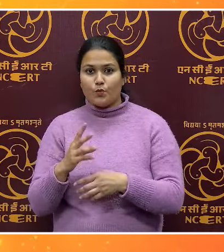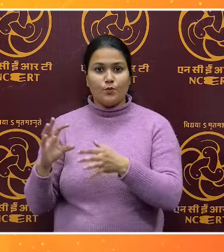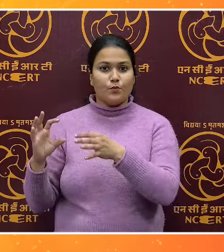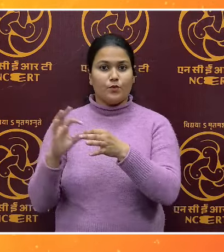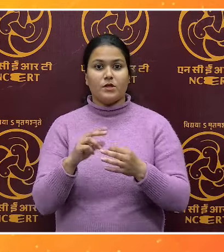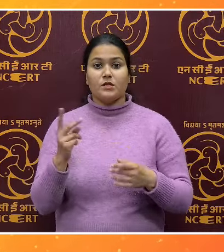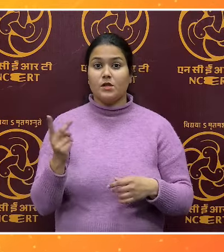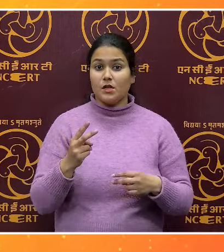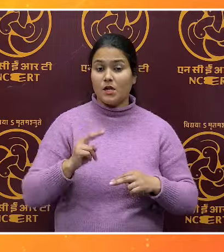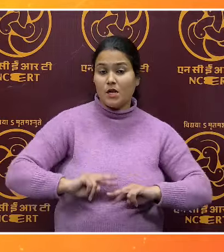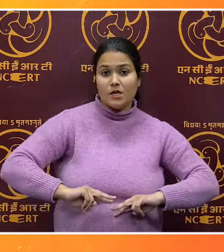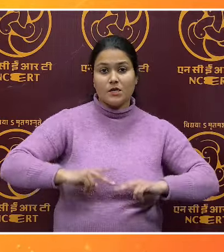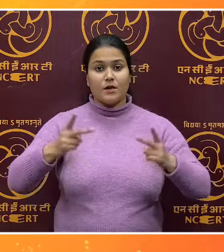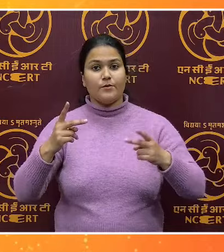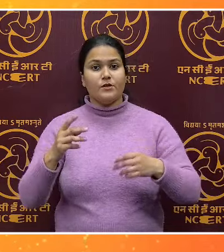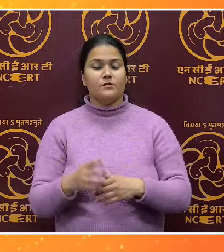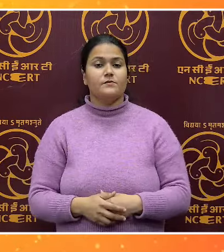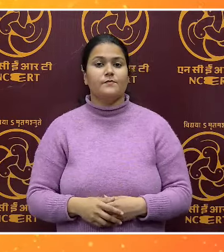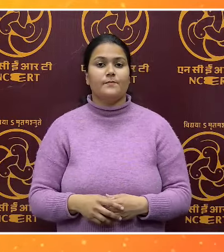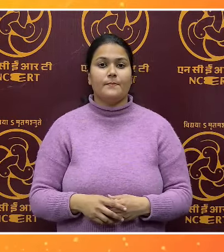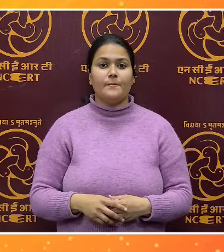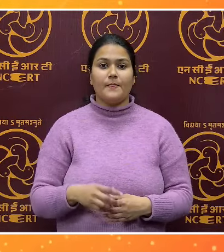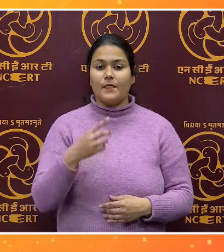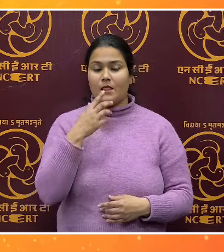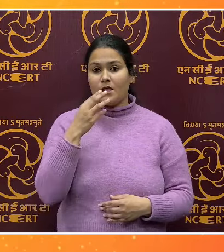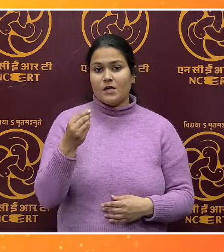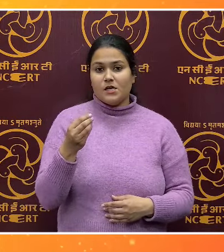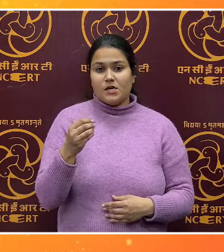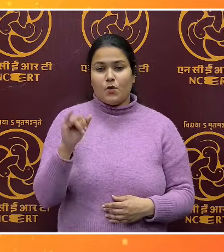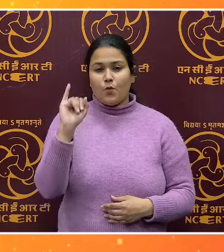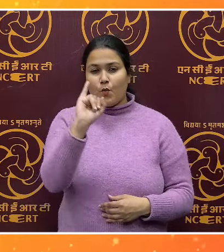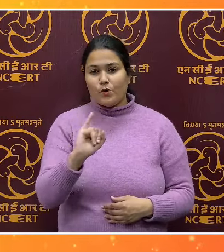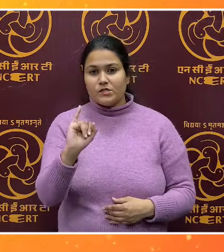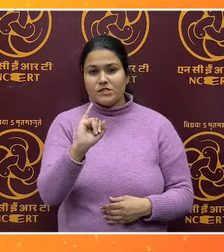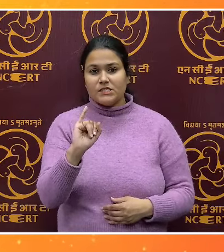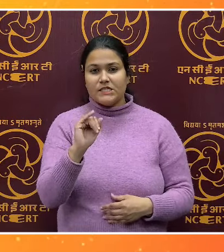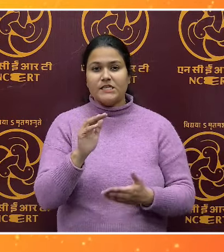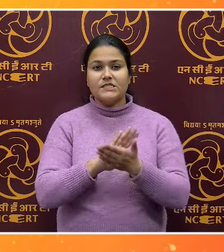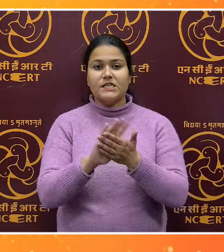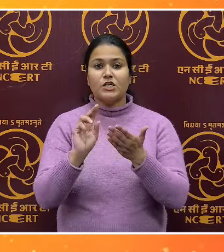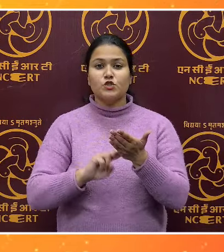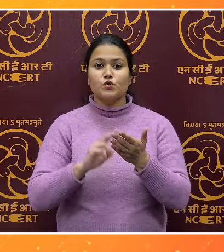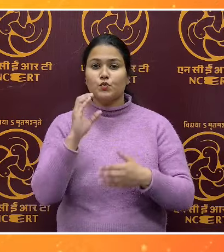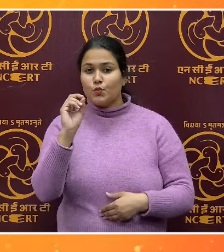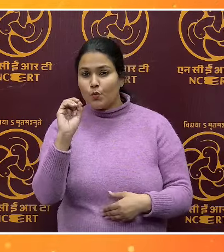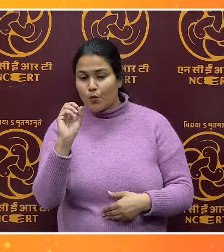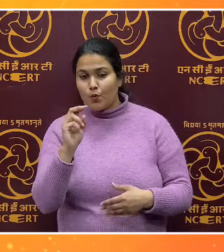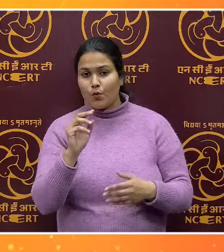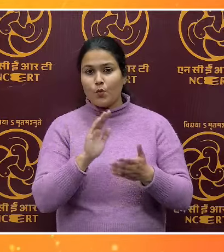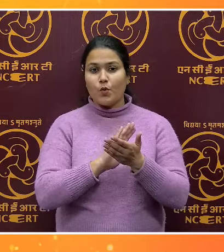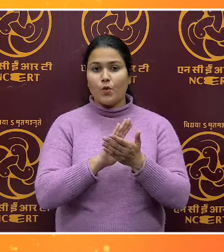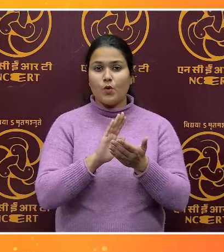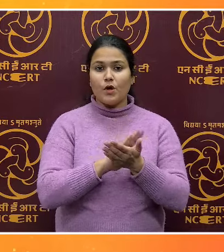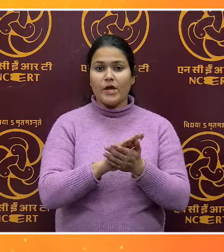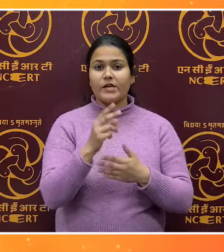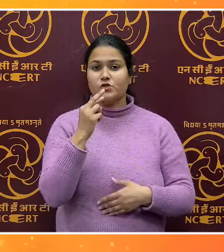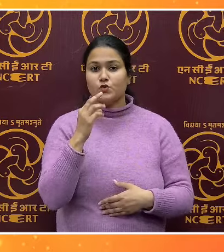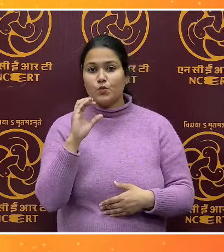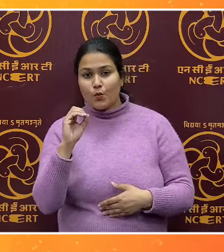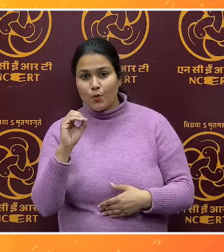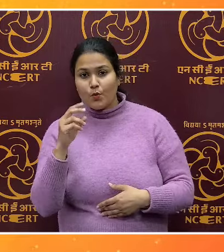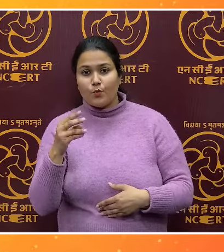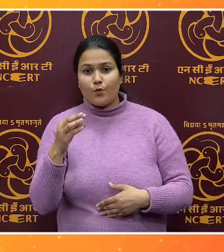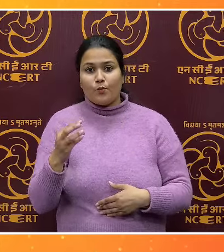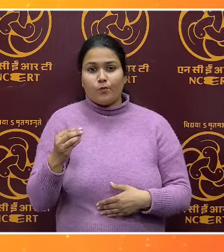double salts, and 6 water molecules are going to be associated. These water molecules are generally termed